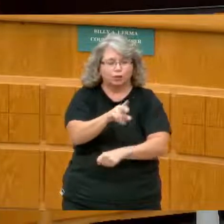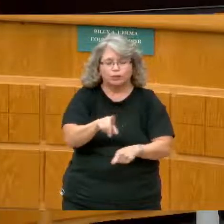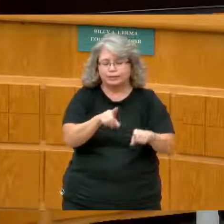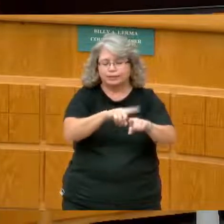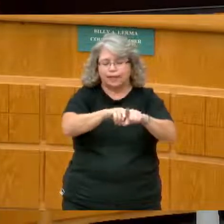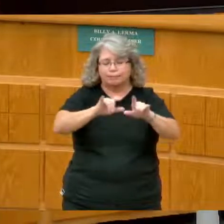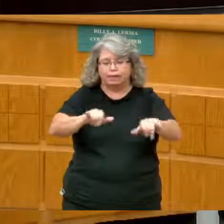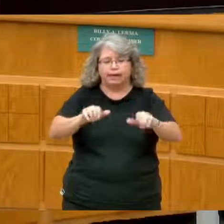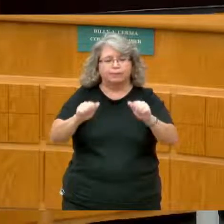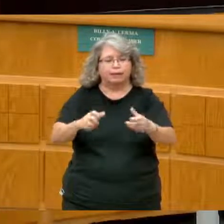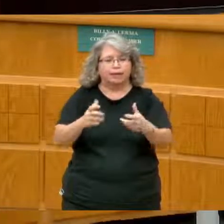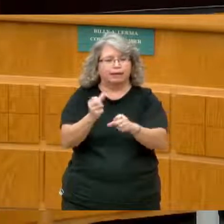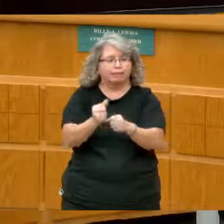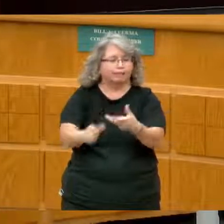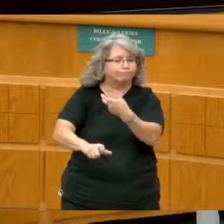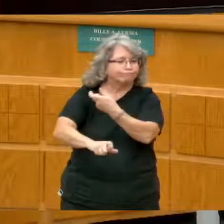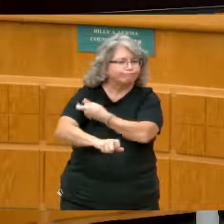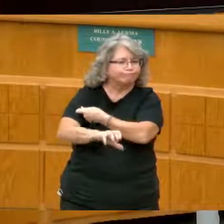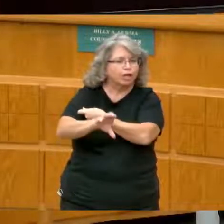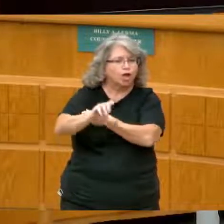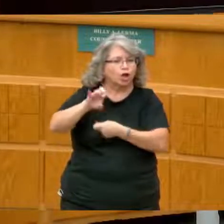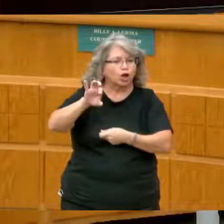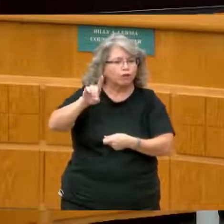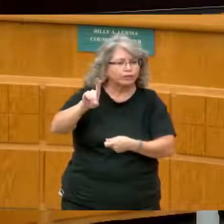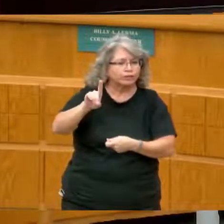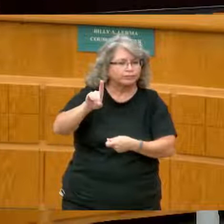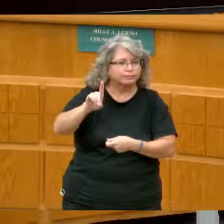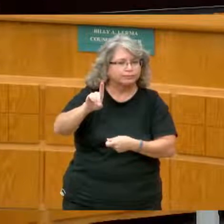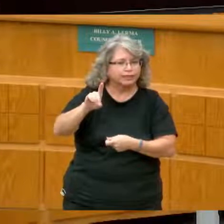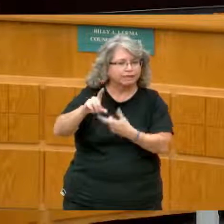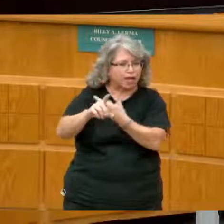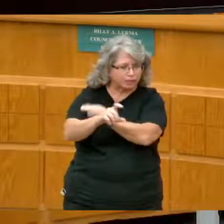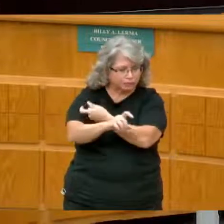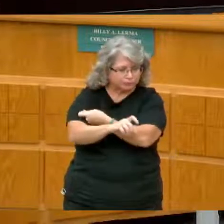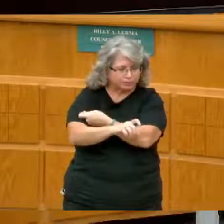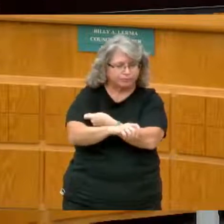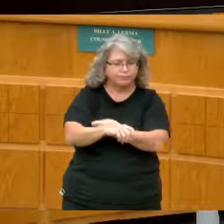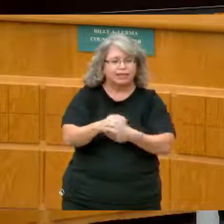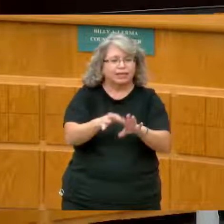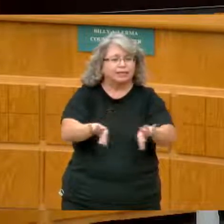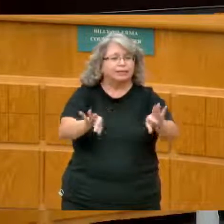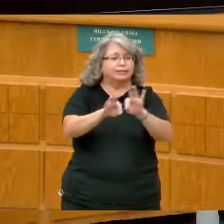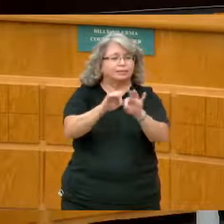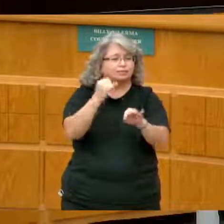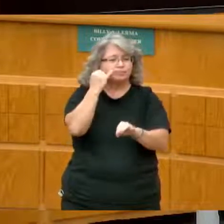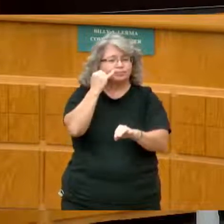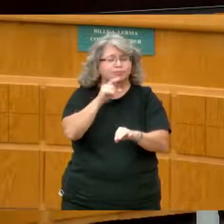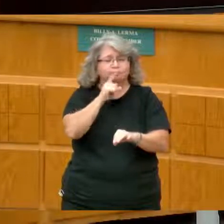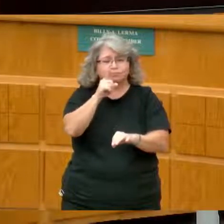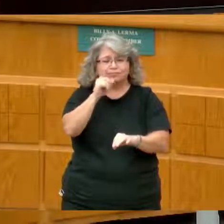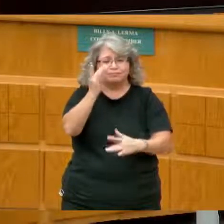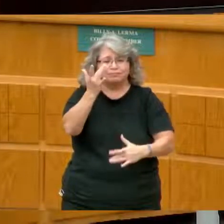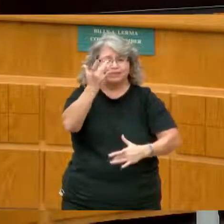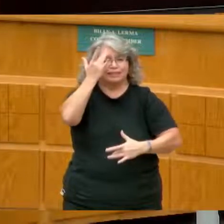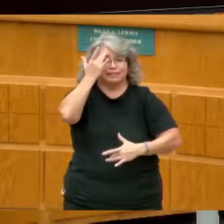vaccine. And it's important because if you do get really sick with COVID-19, you don't want to be in the emergency room and you don't want to